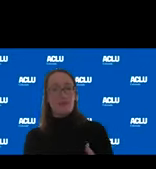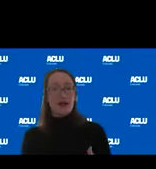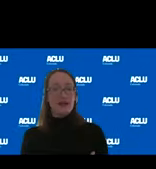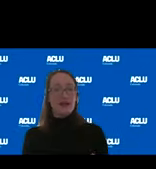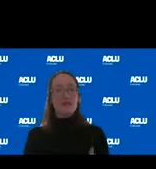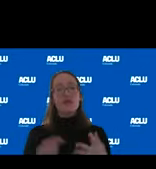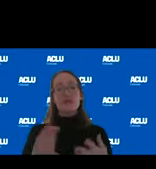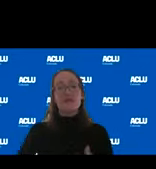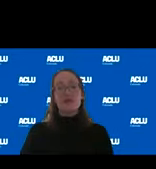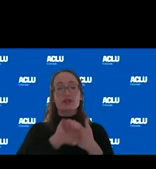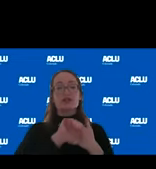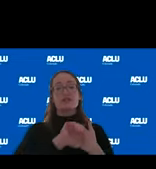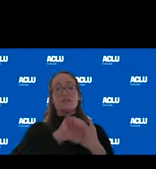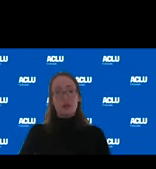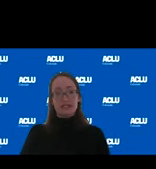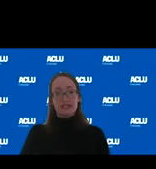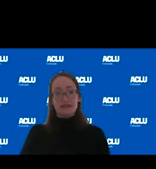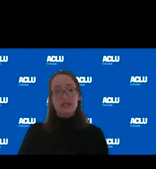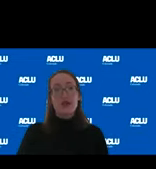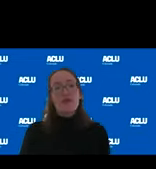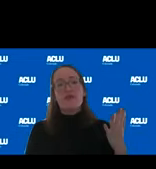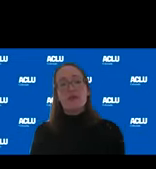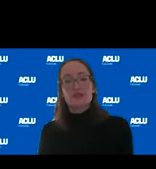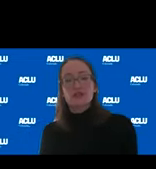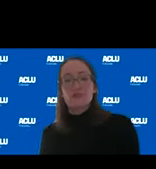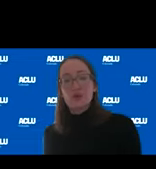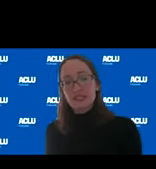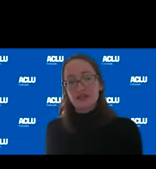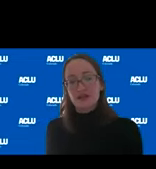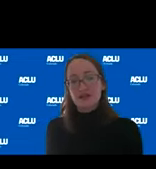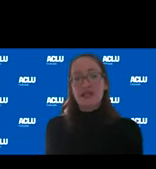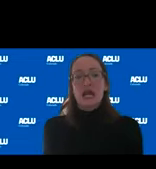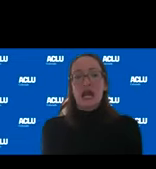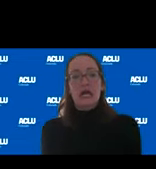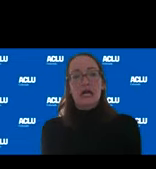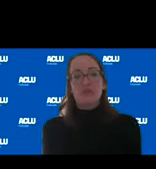mail ballot. And we have voter service and polling centers. Voter service and polling centers